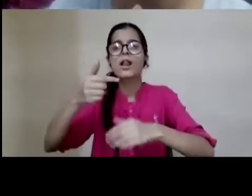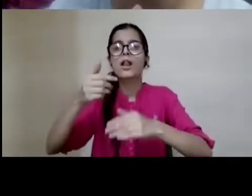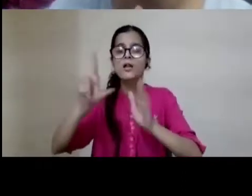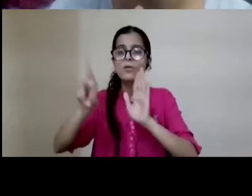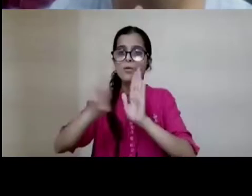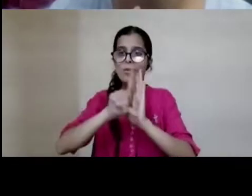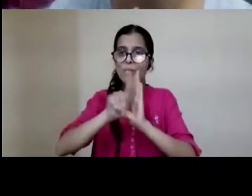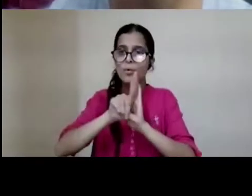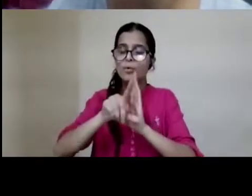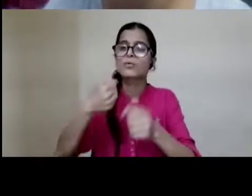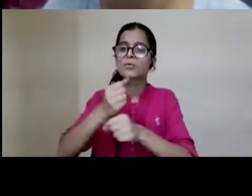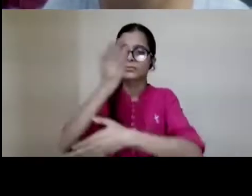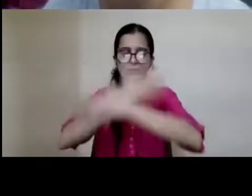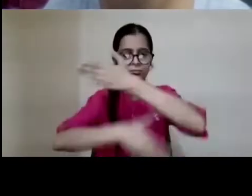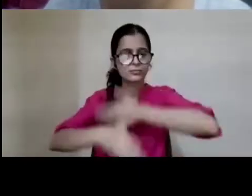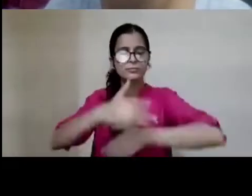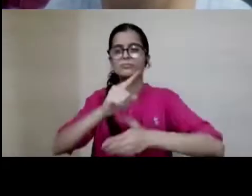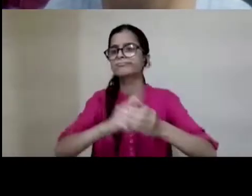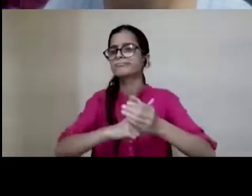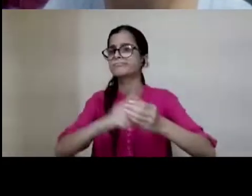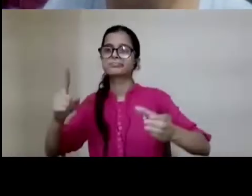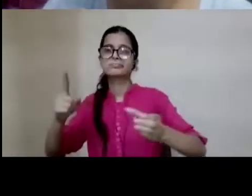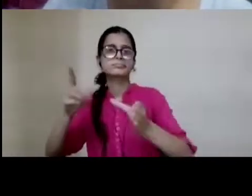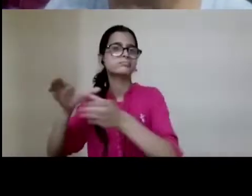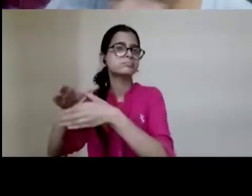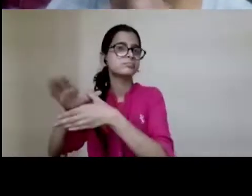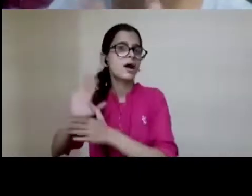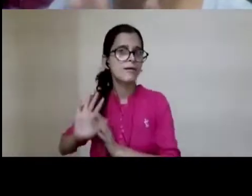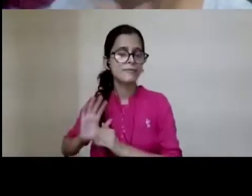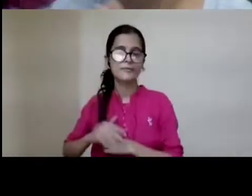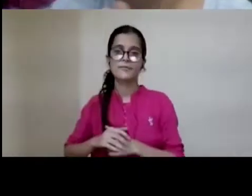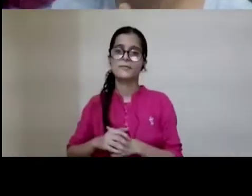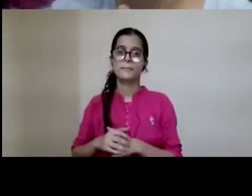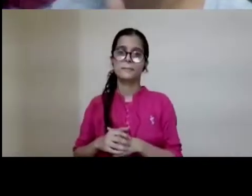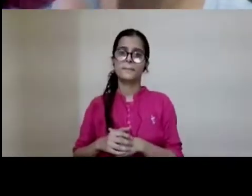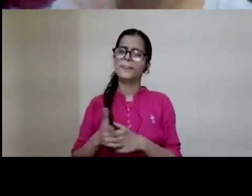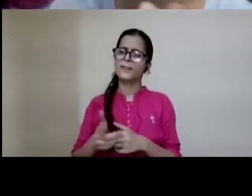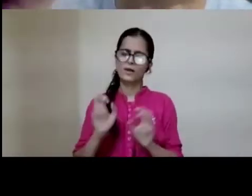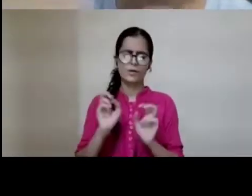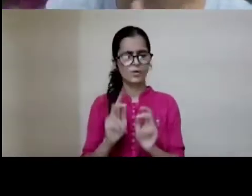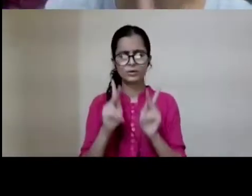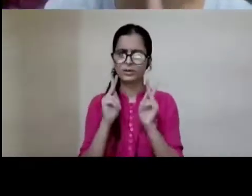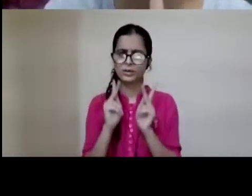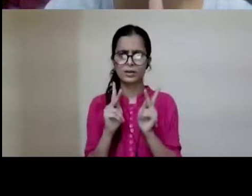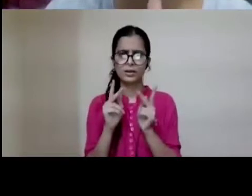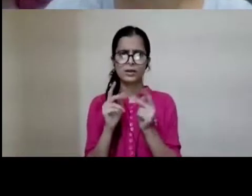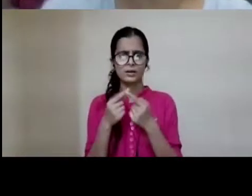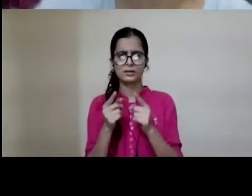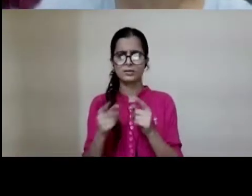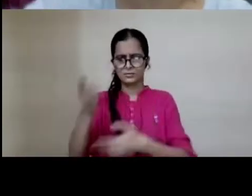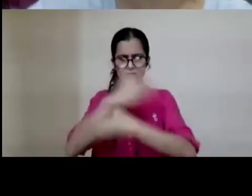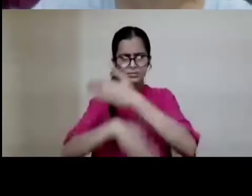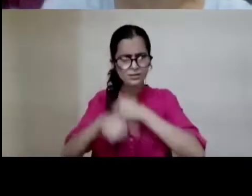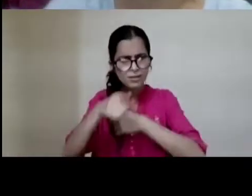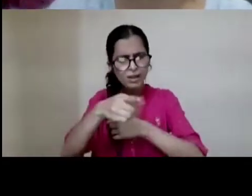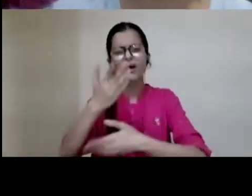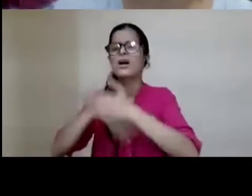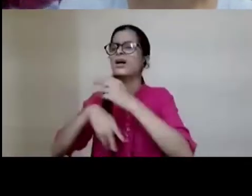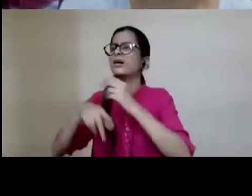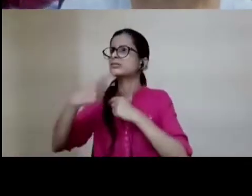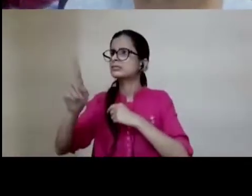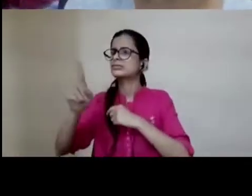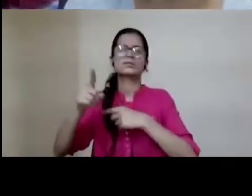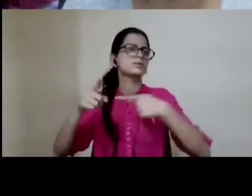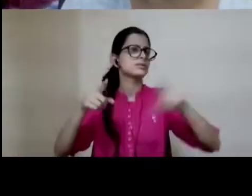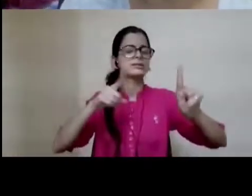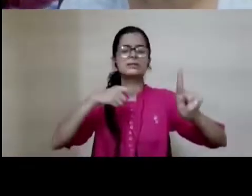do to disability was to exclude, was to say that, okay, whether it's this disability or that disability,